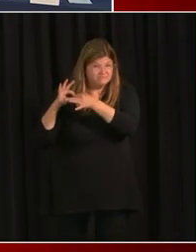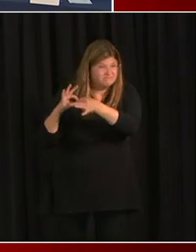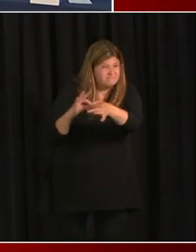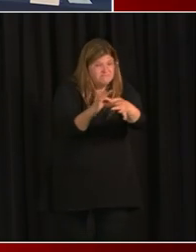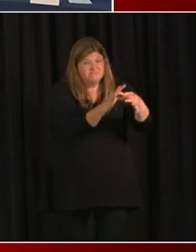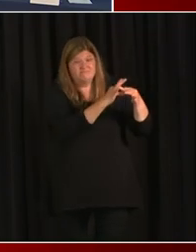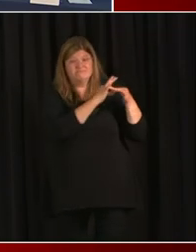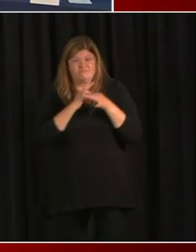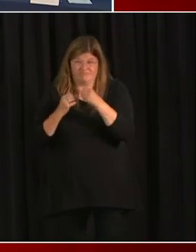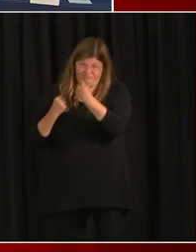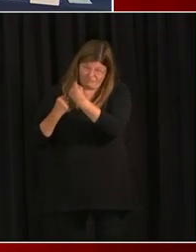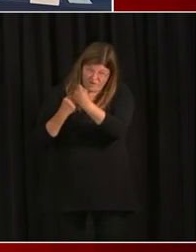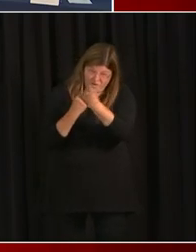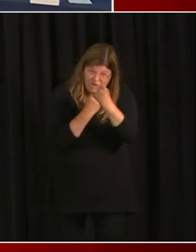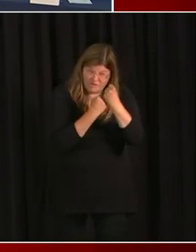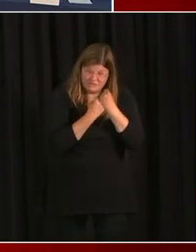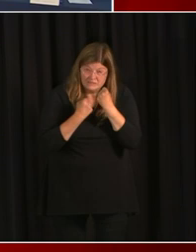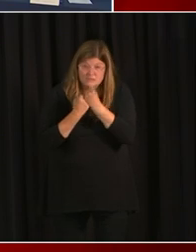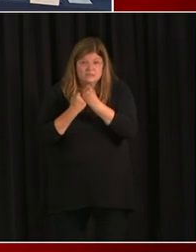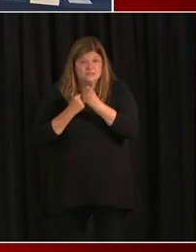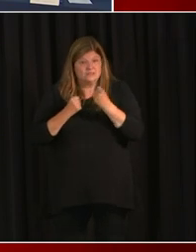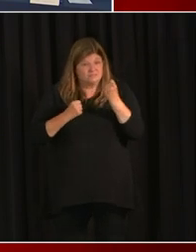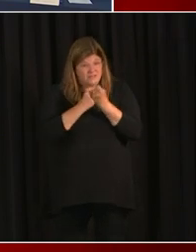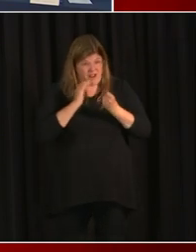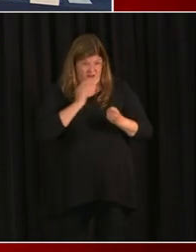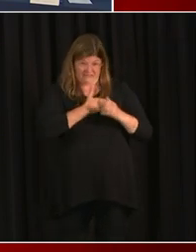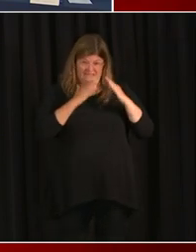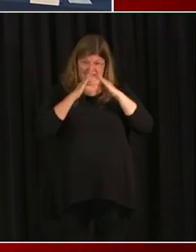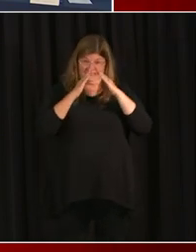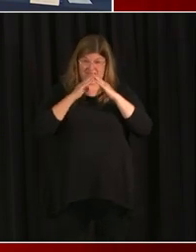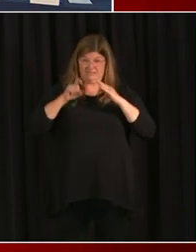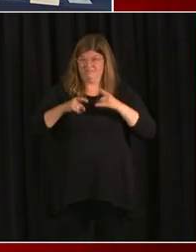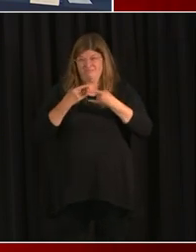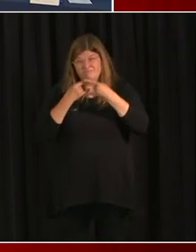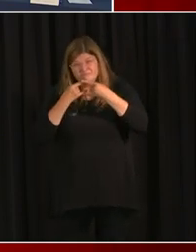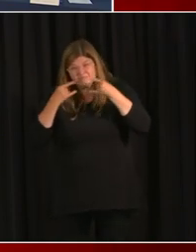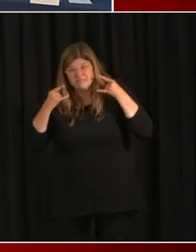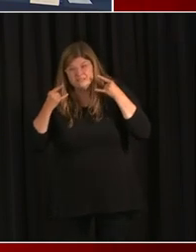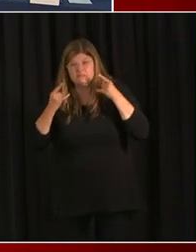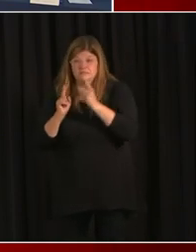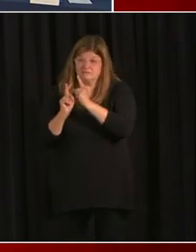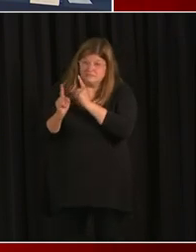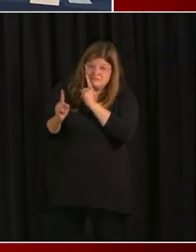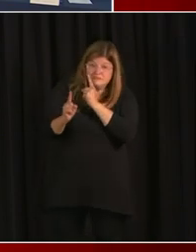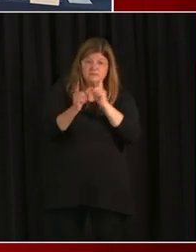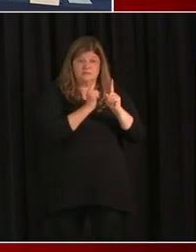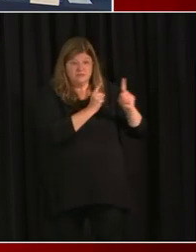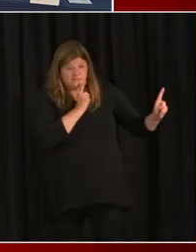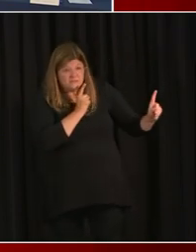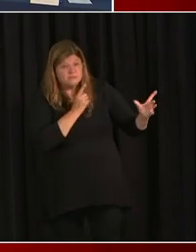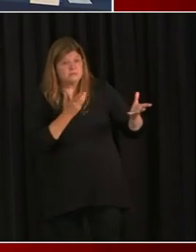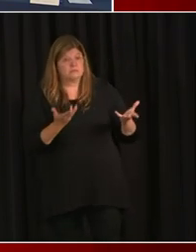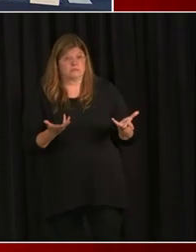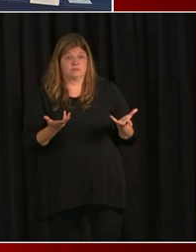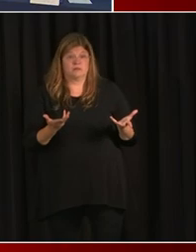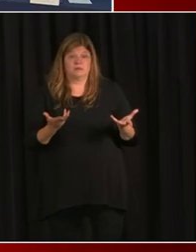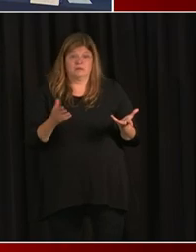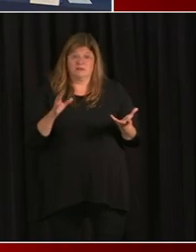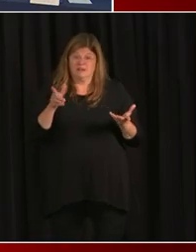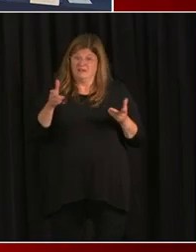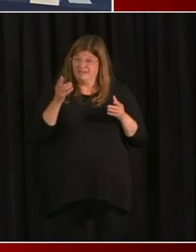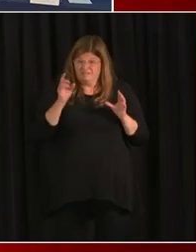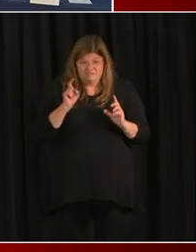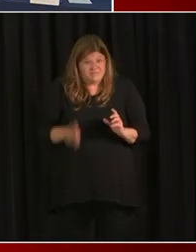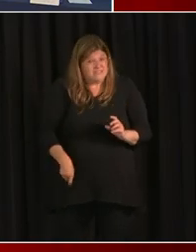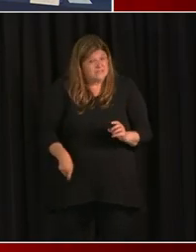other and our city, and a reminder to wear a mask when you are leaving the house. Keep